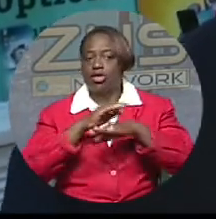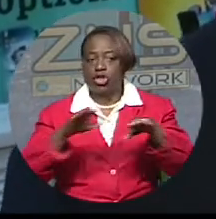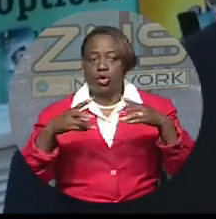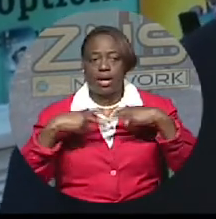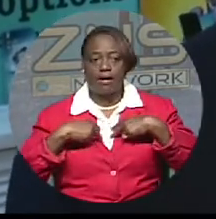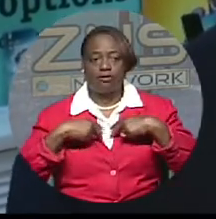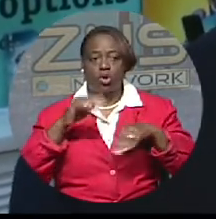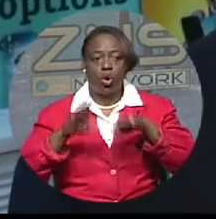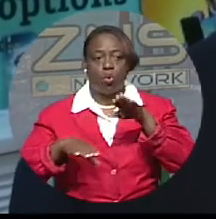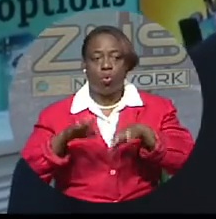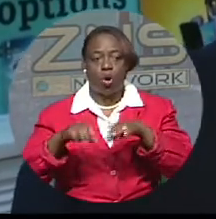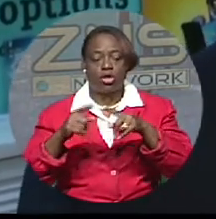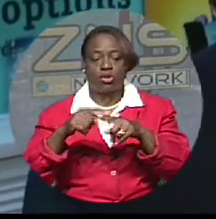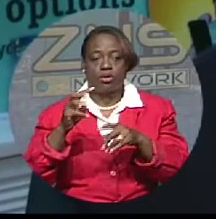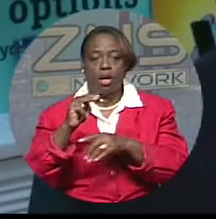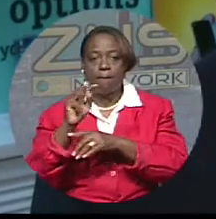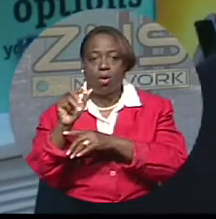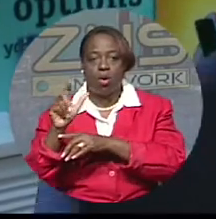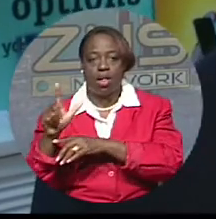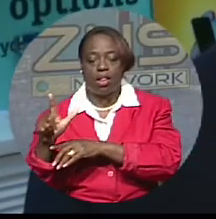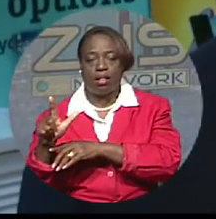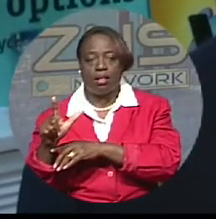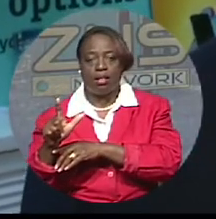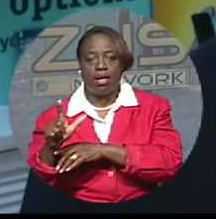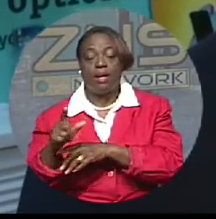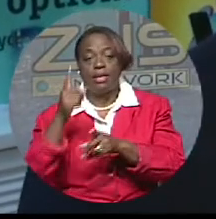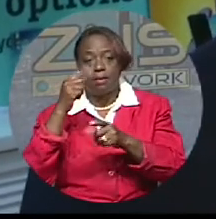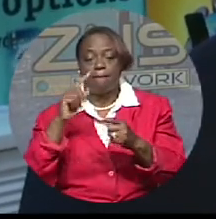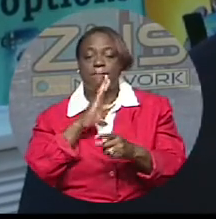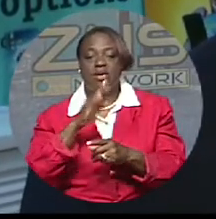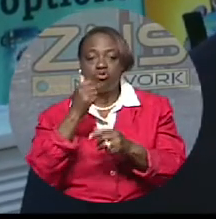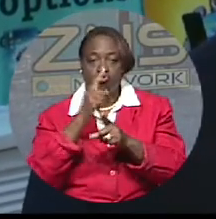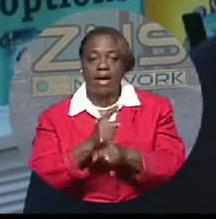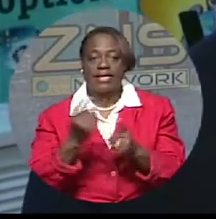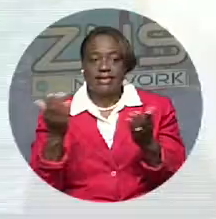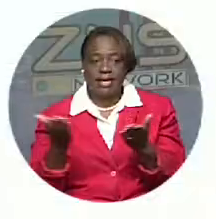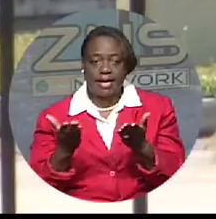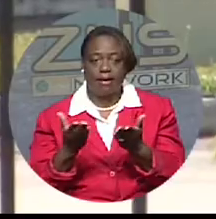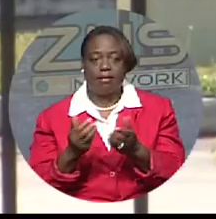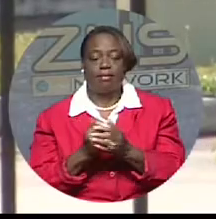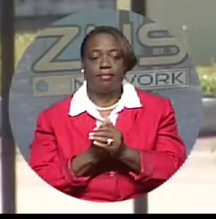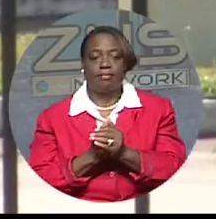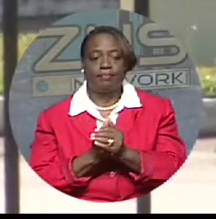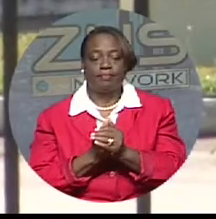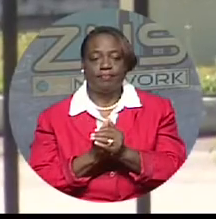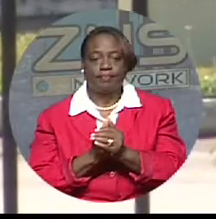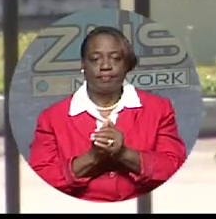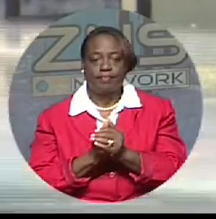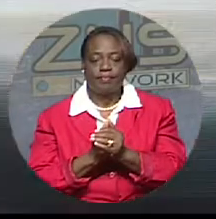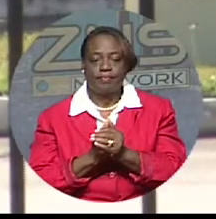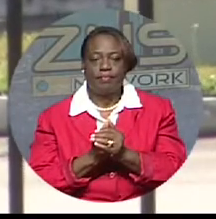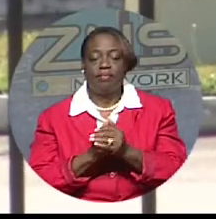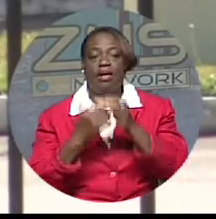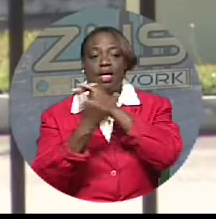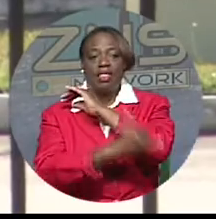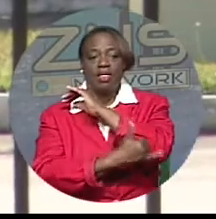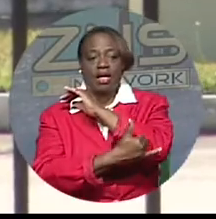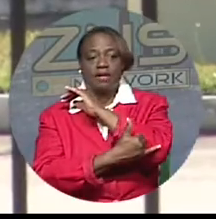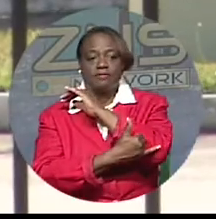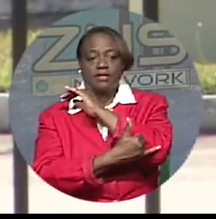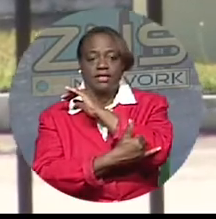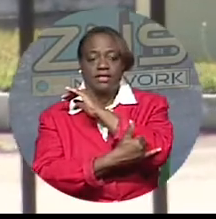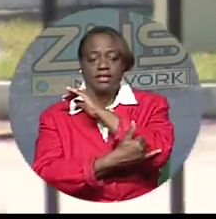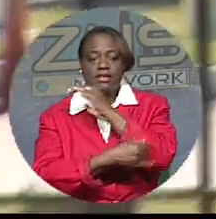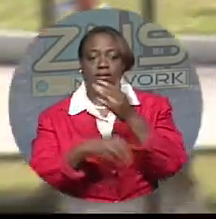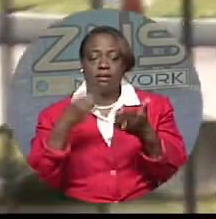Plaza. But right on campus, they would have all their telecommunications needs met. While the country's main revenue collection agency is